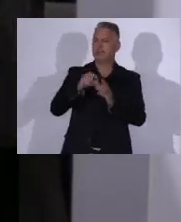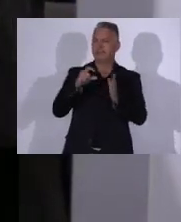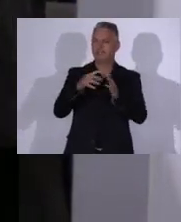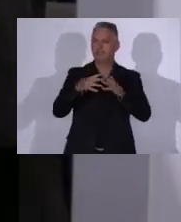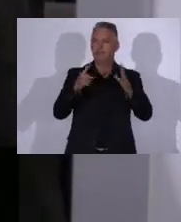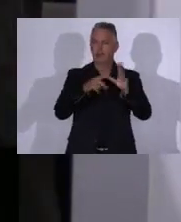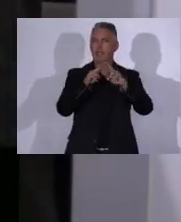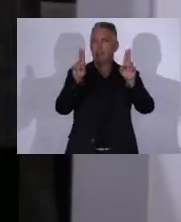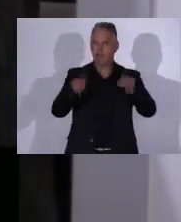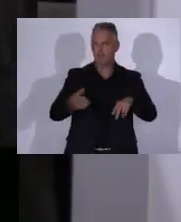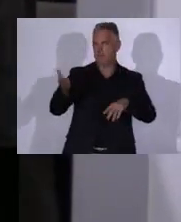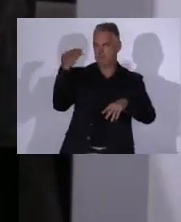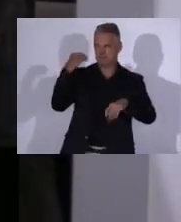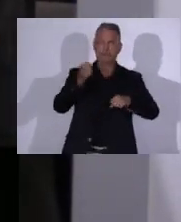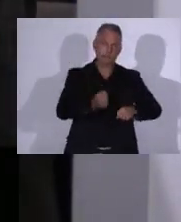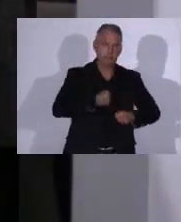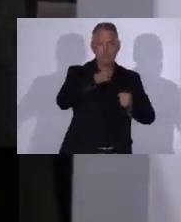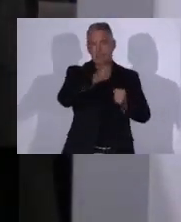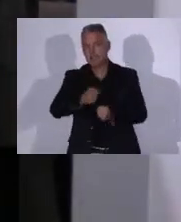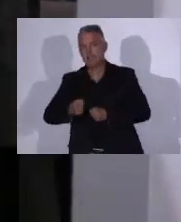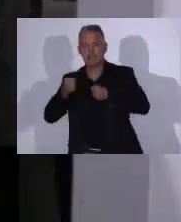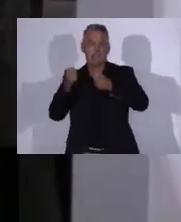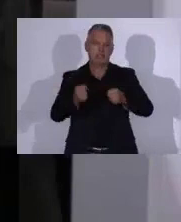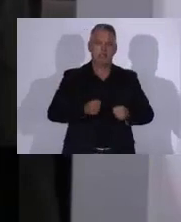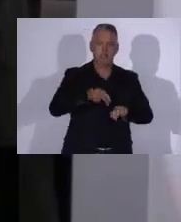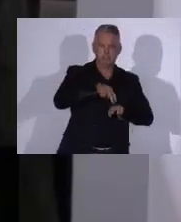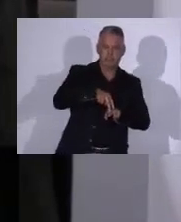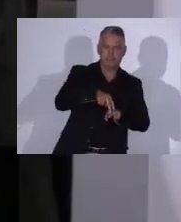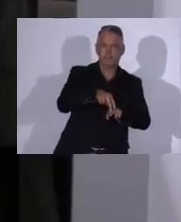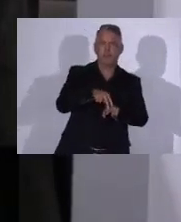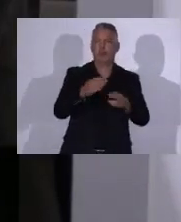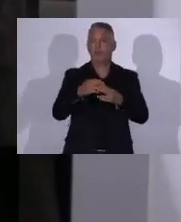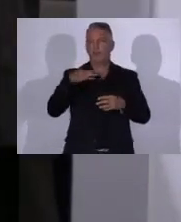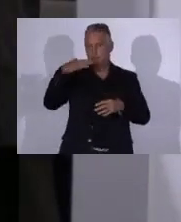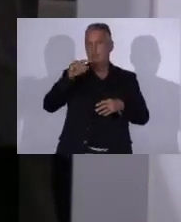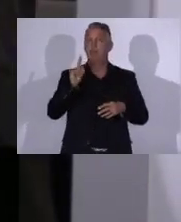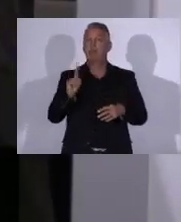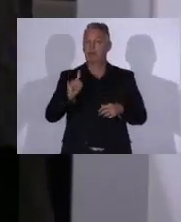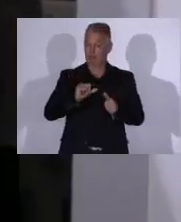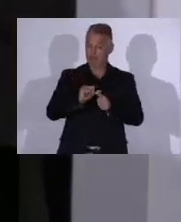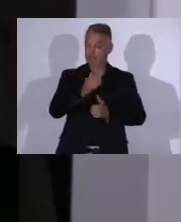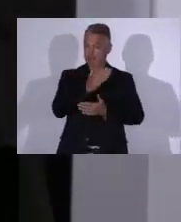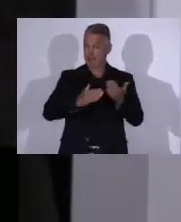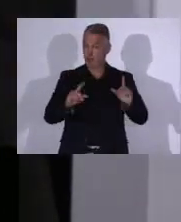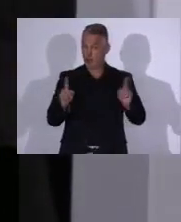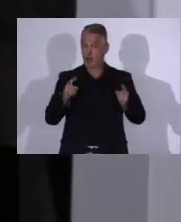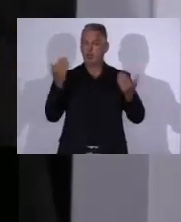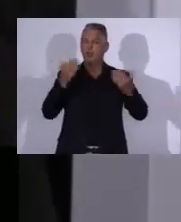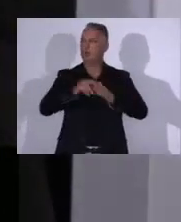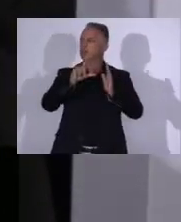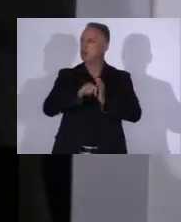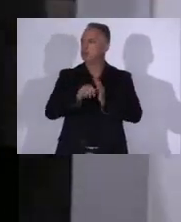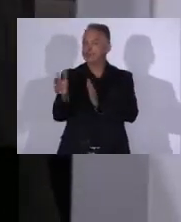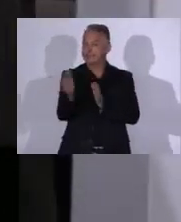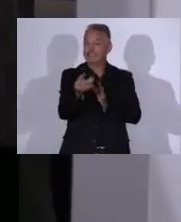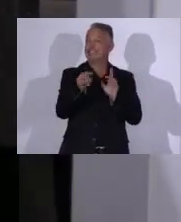was awesome, to ski and snowboard with the participants and the volunteers. But the magic happened sort of at night with the conversations